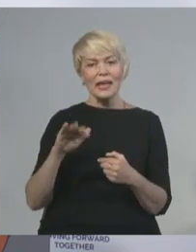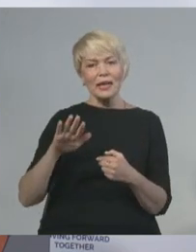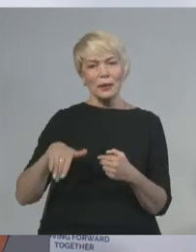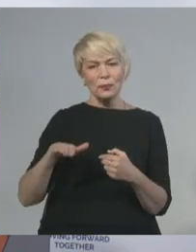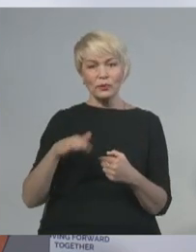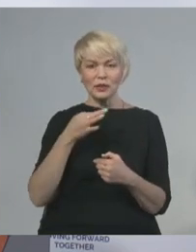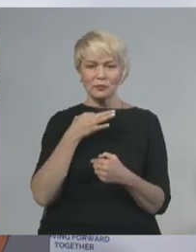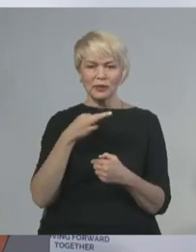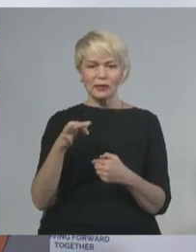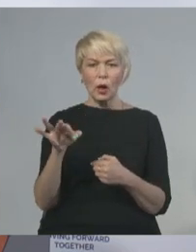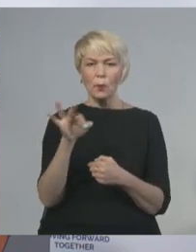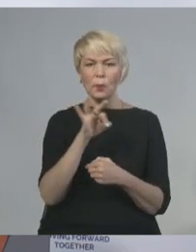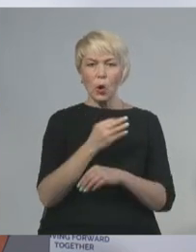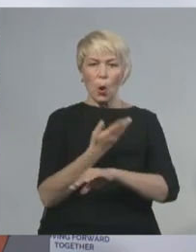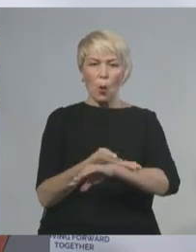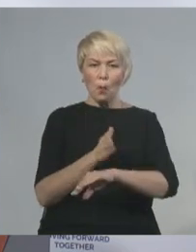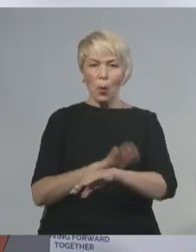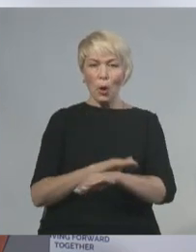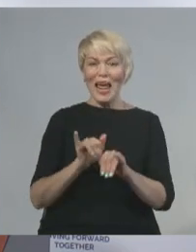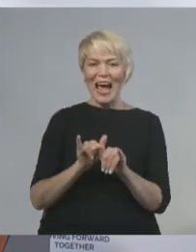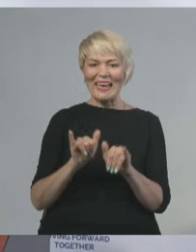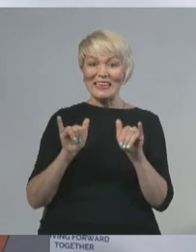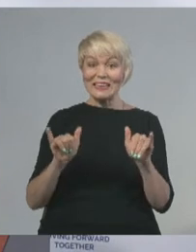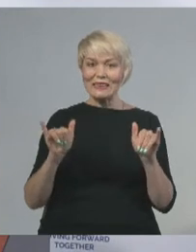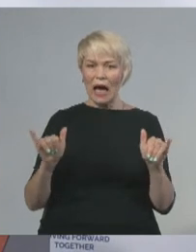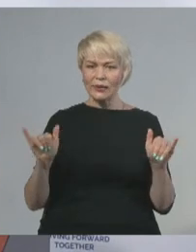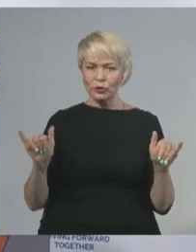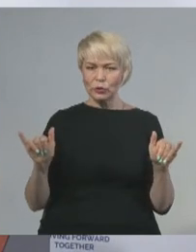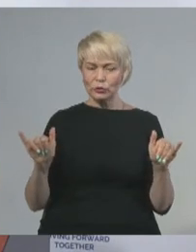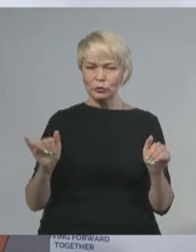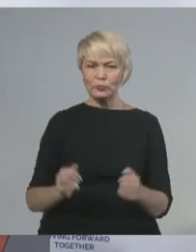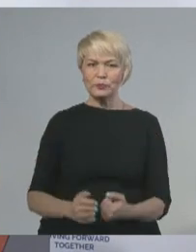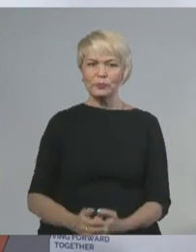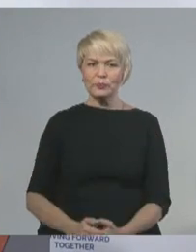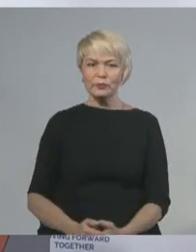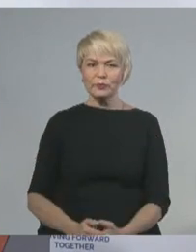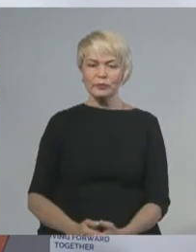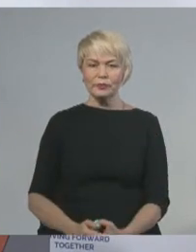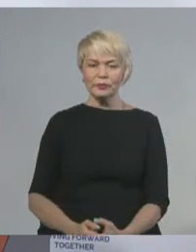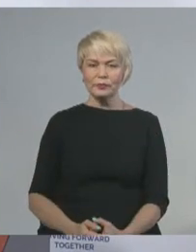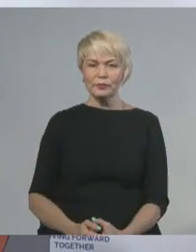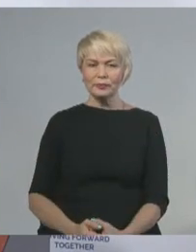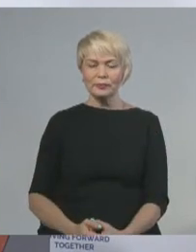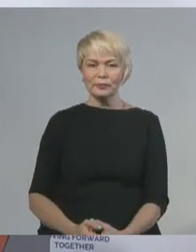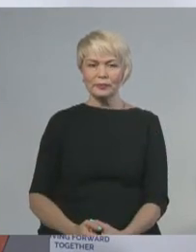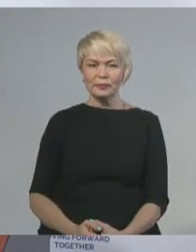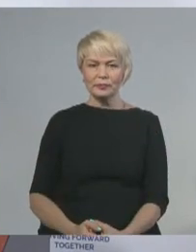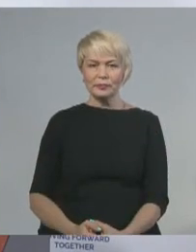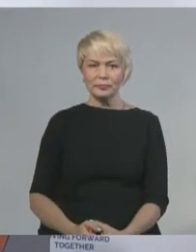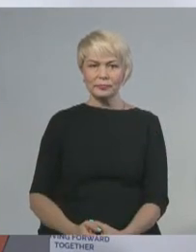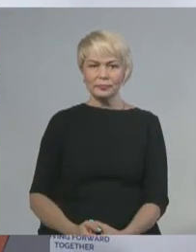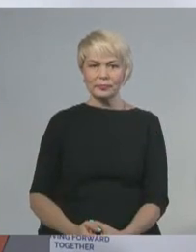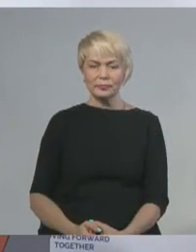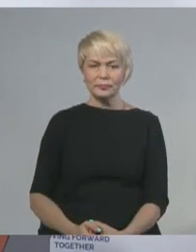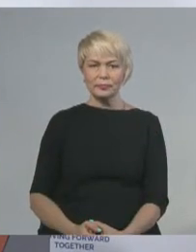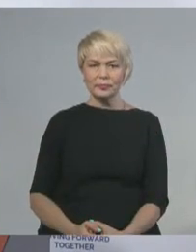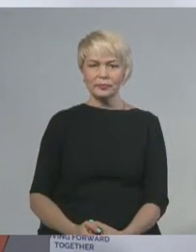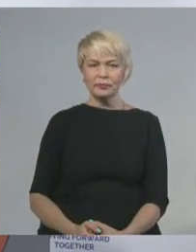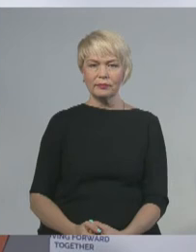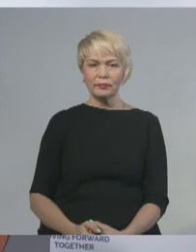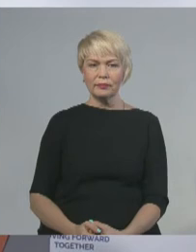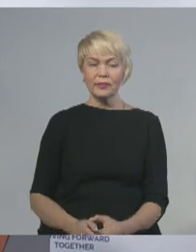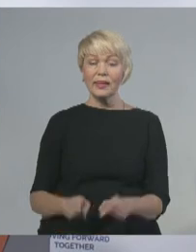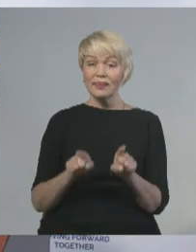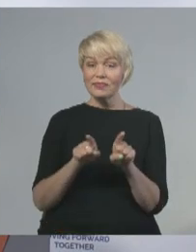um the question should be like do you trust the media the answer is you trust your media so this is how